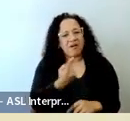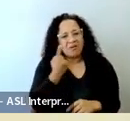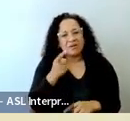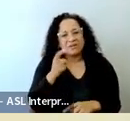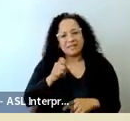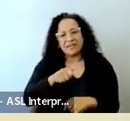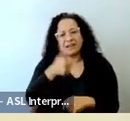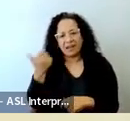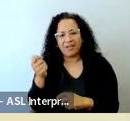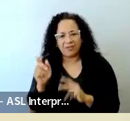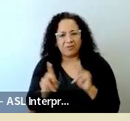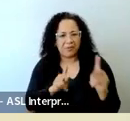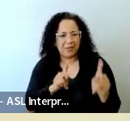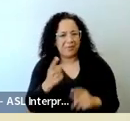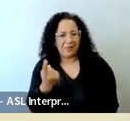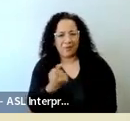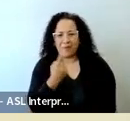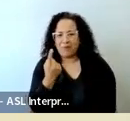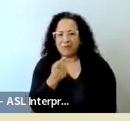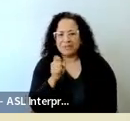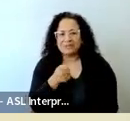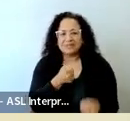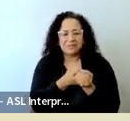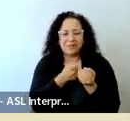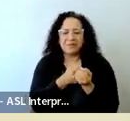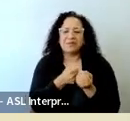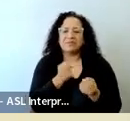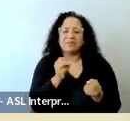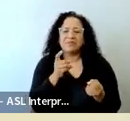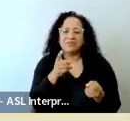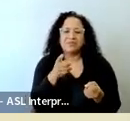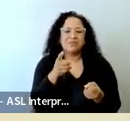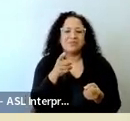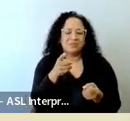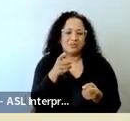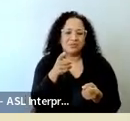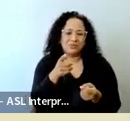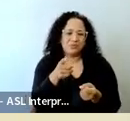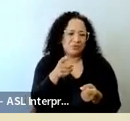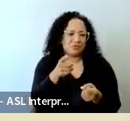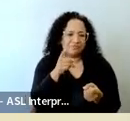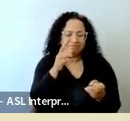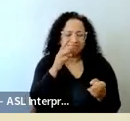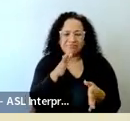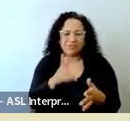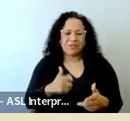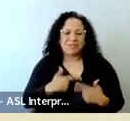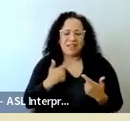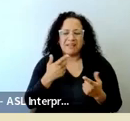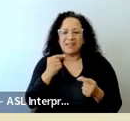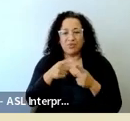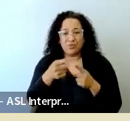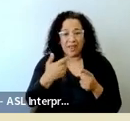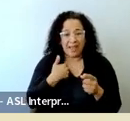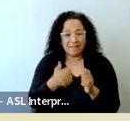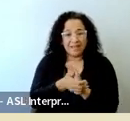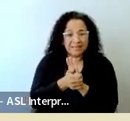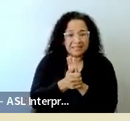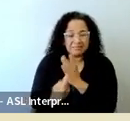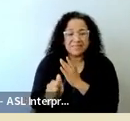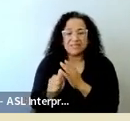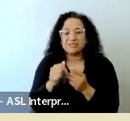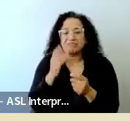people. And if you've dedicated your life and you have the expertise to be able